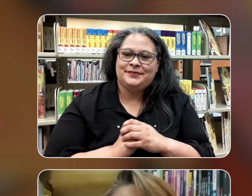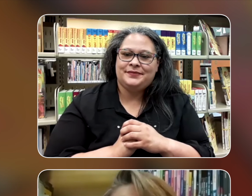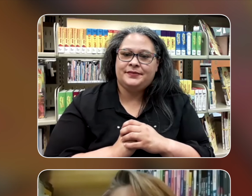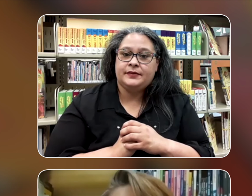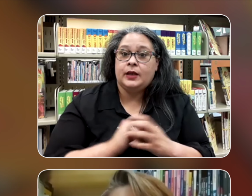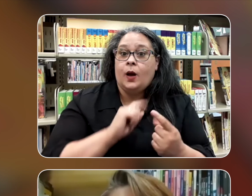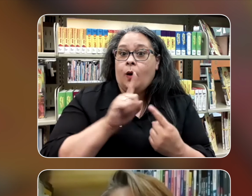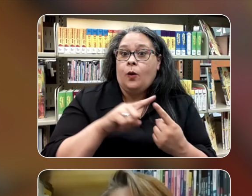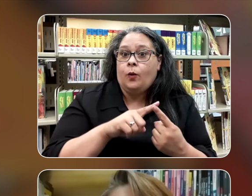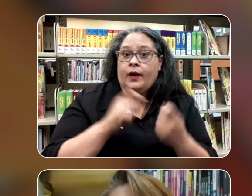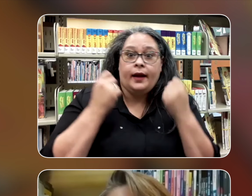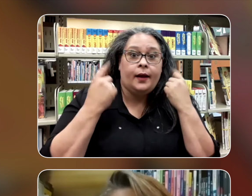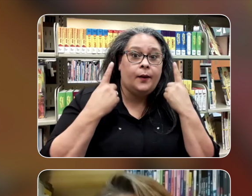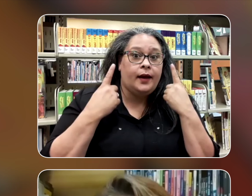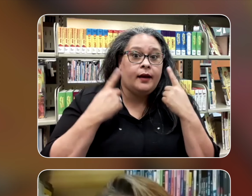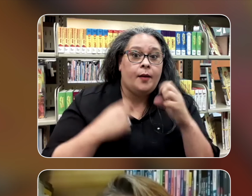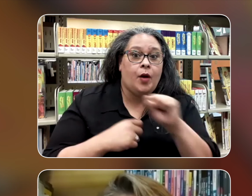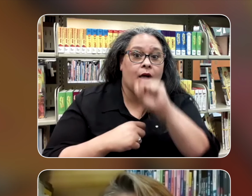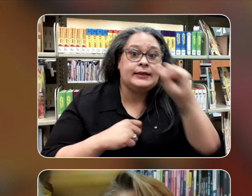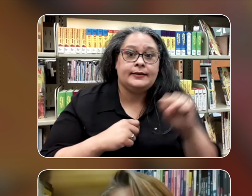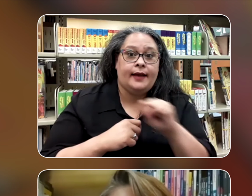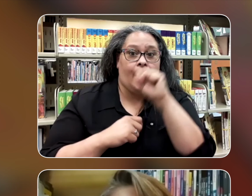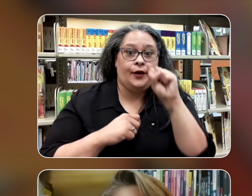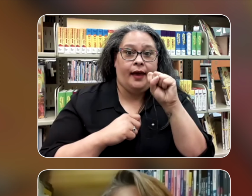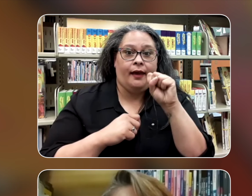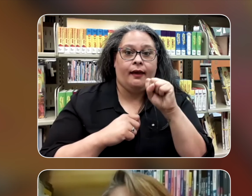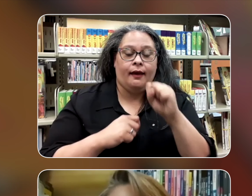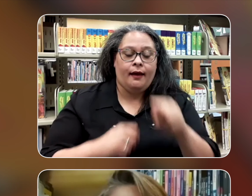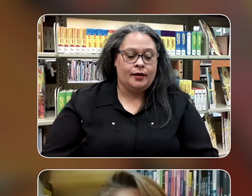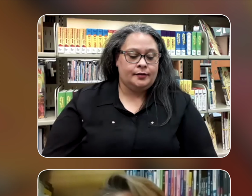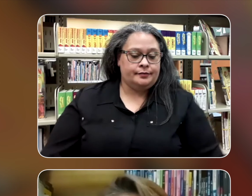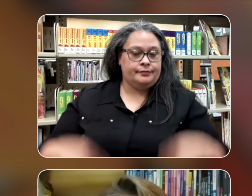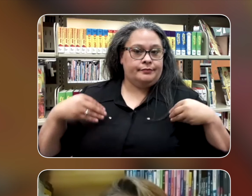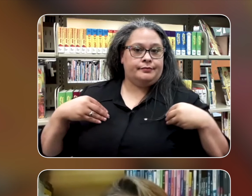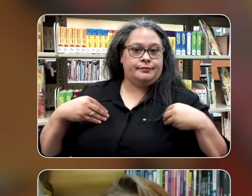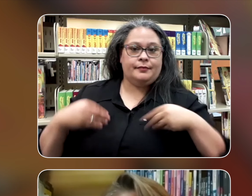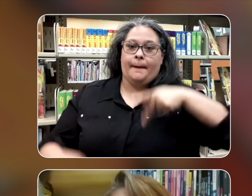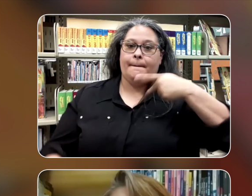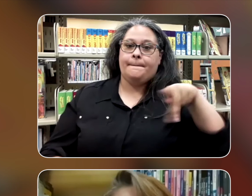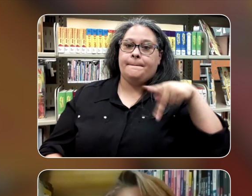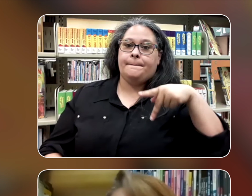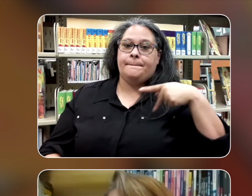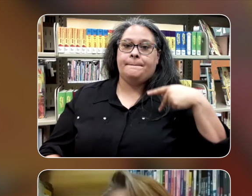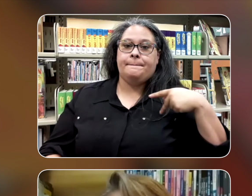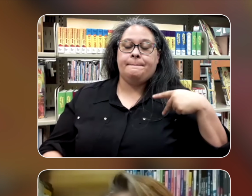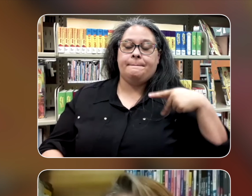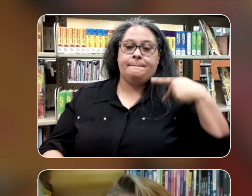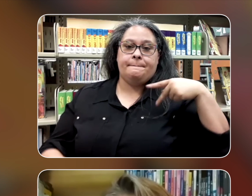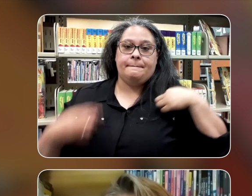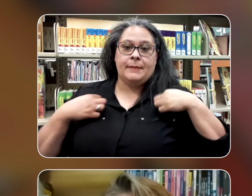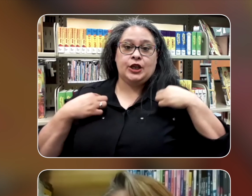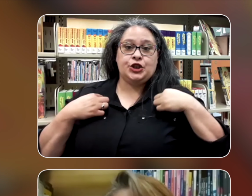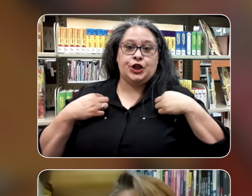When I wake up on Saturday, I put on my pink shirt, my polka dot